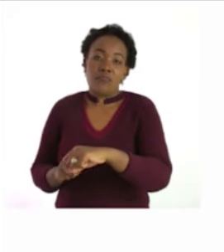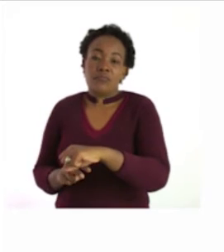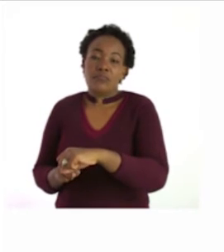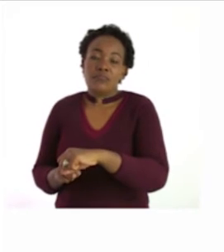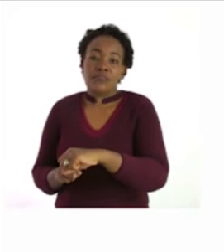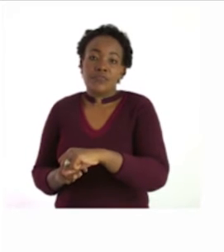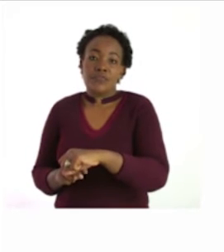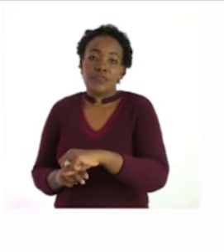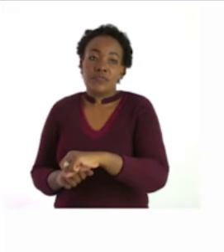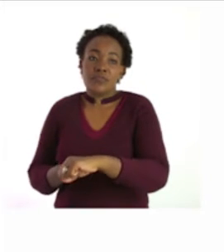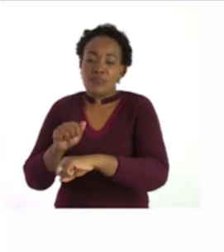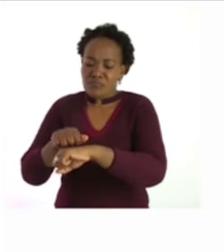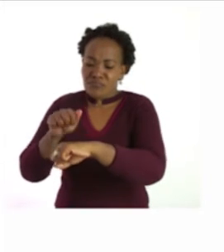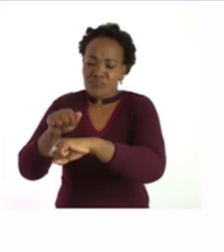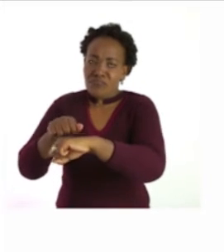Across